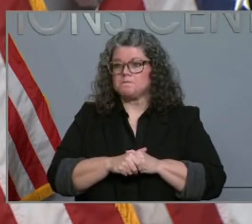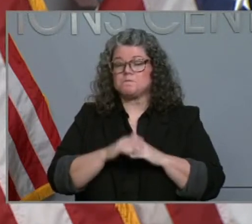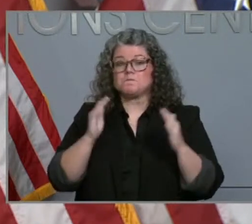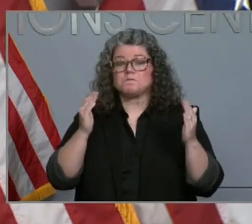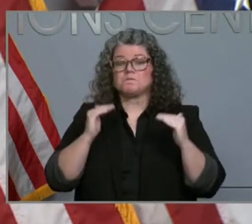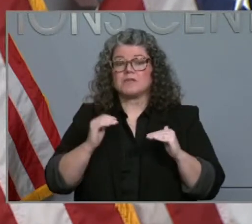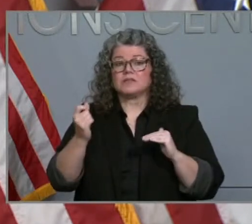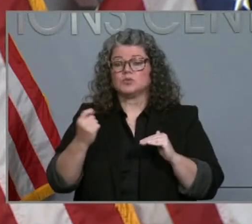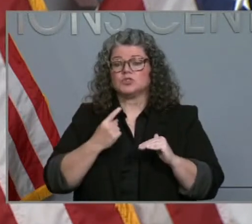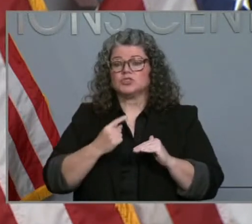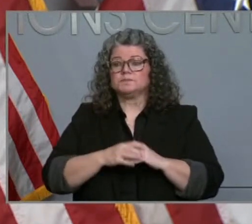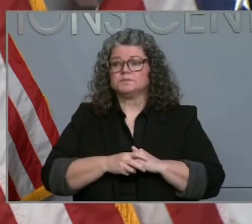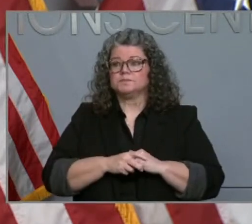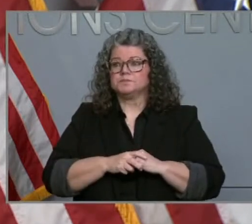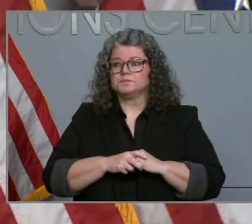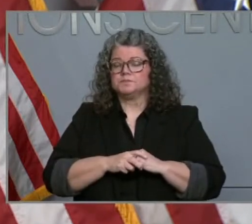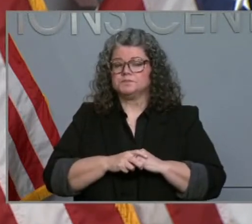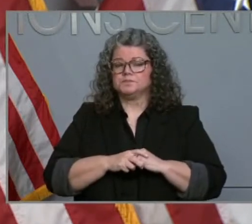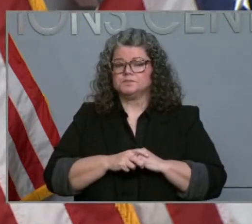Next question.